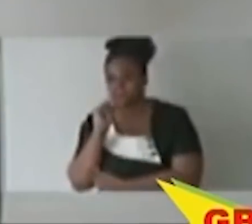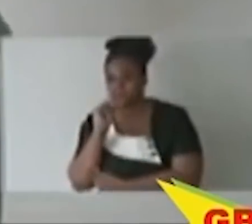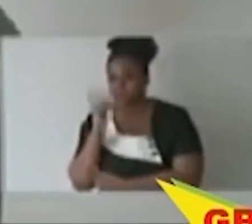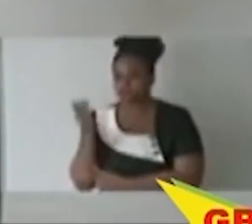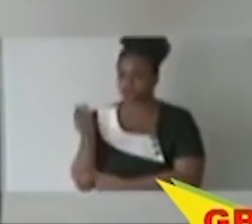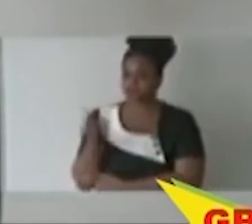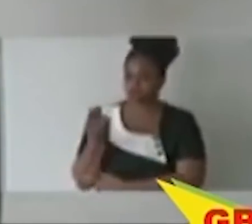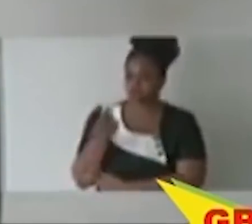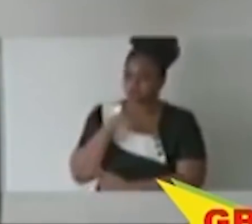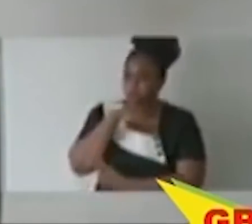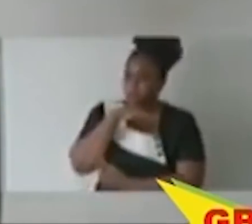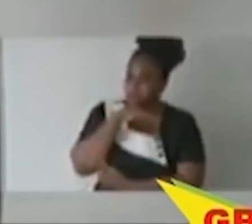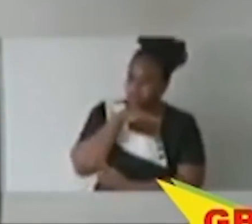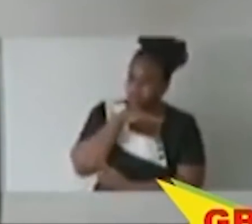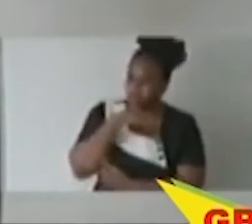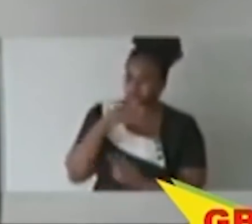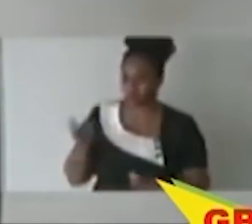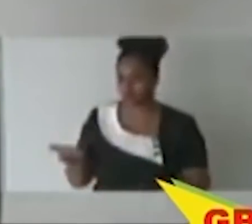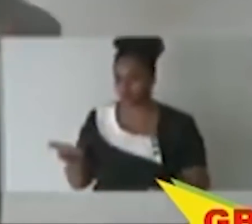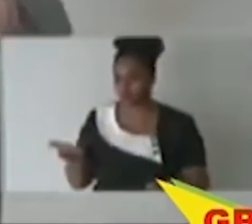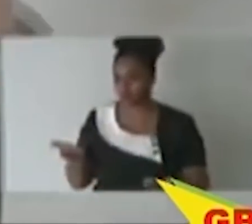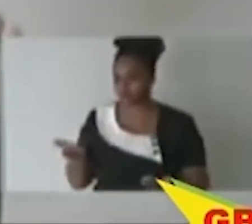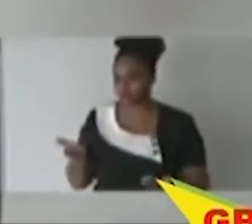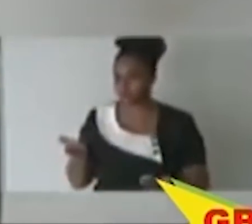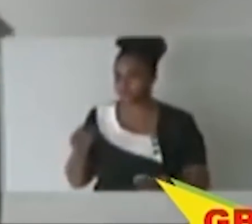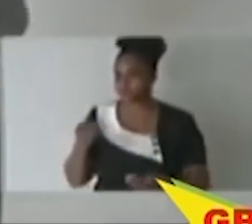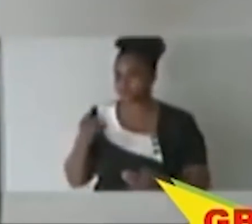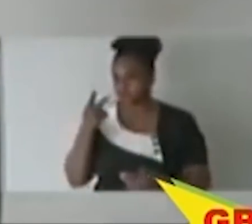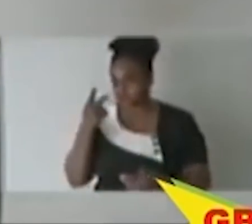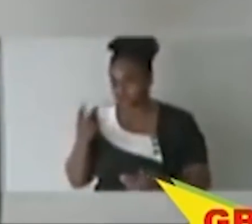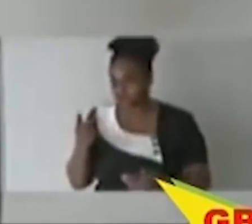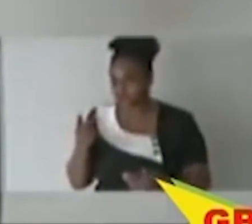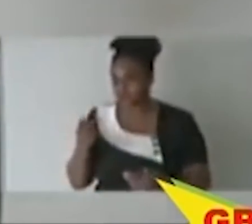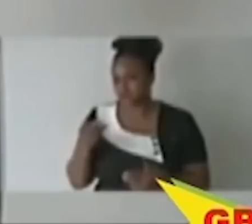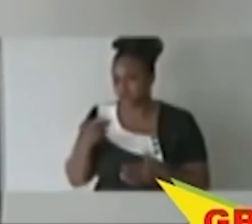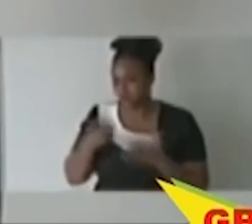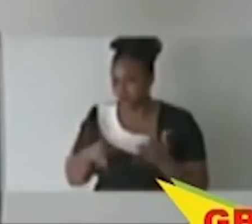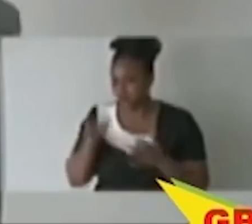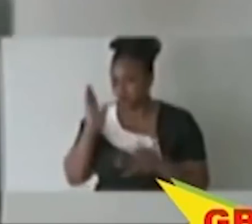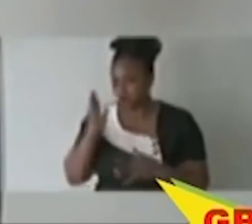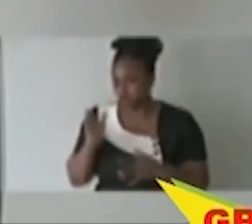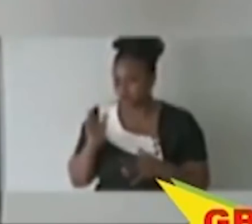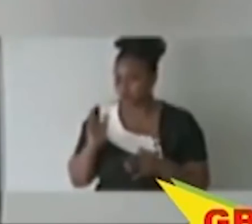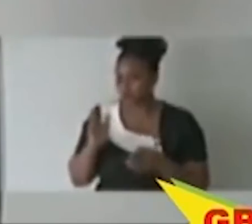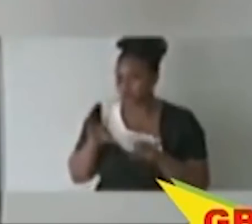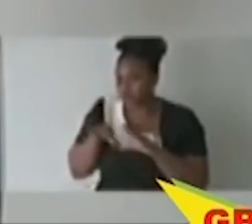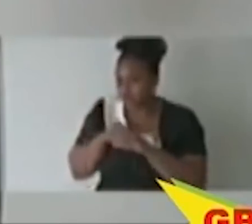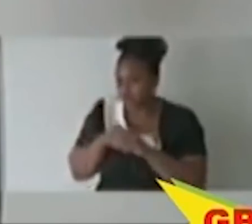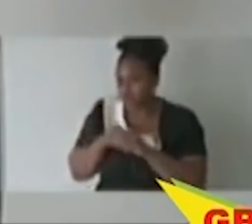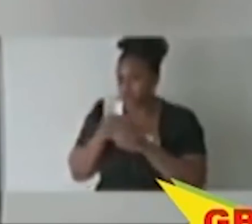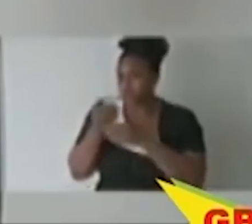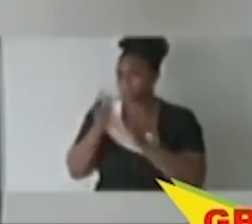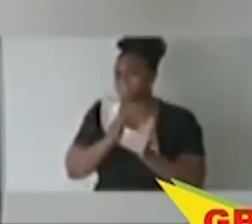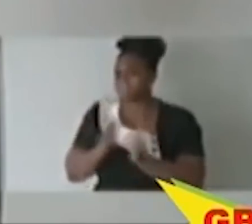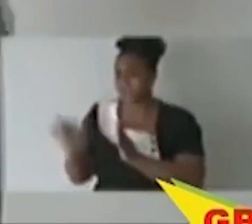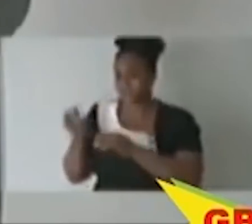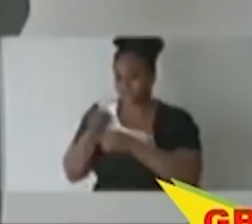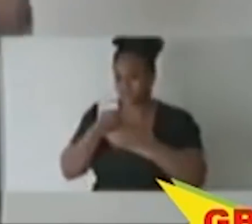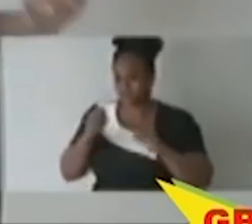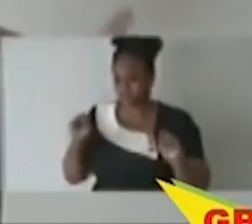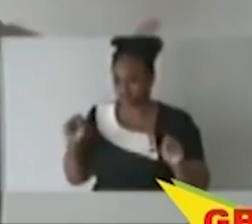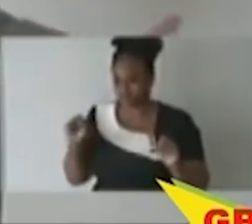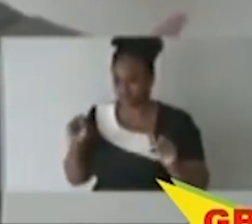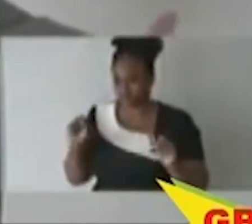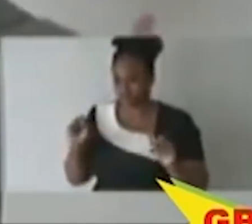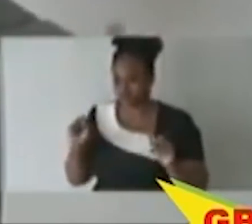pigs, beekeeping. You take 4 or 5 and say, this is what's going to fit in within our security plan. And then you get the GDB to coordinate that. You